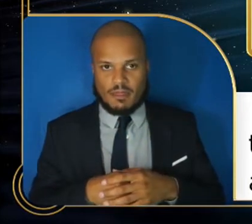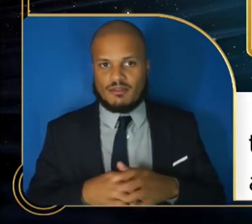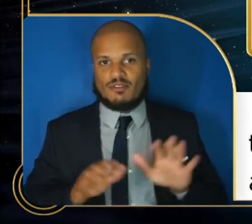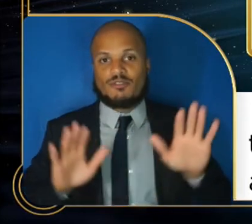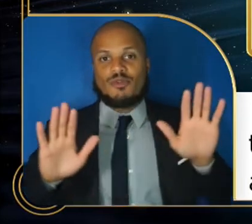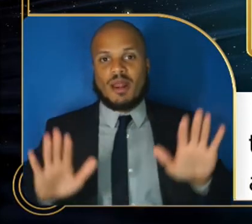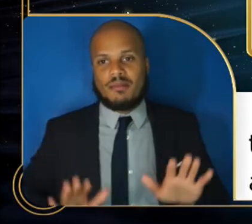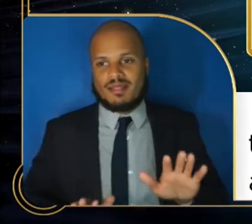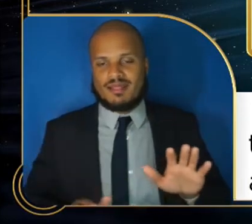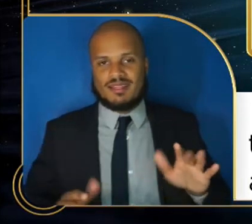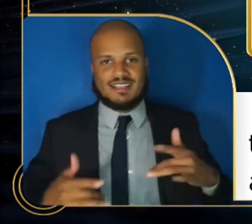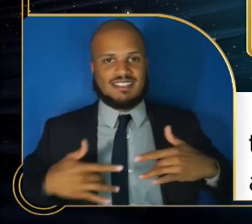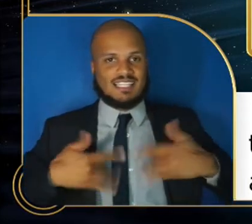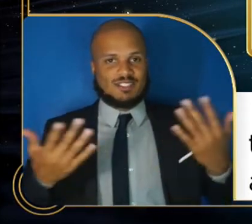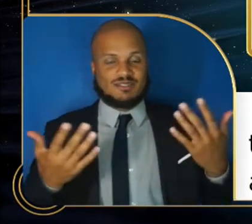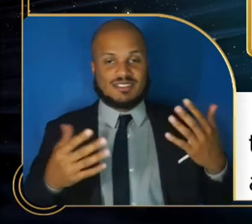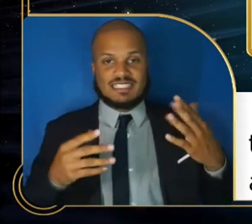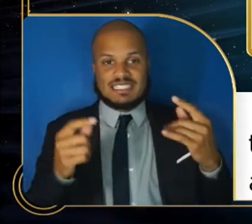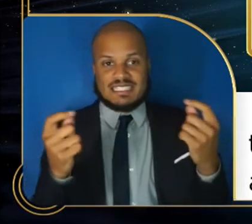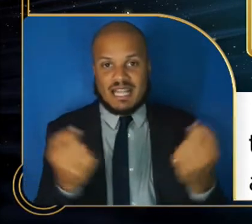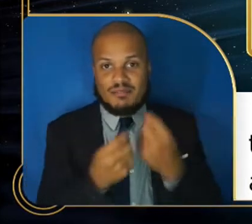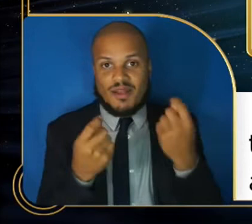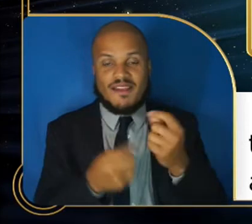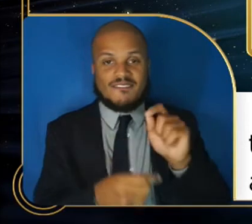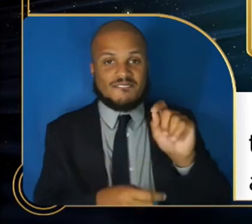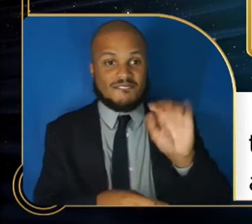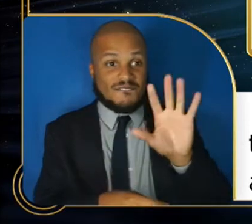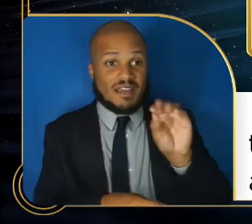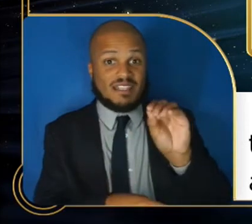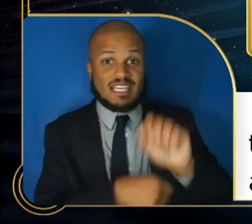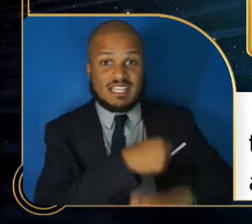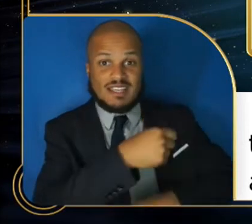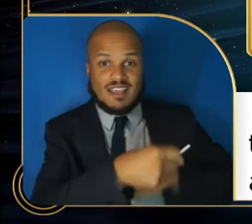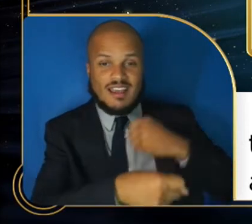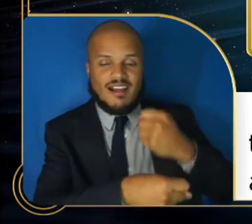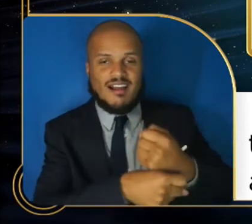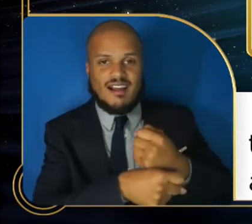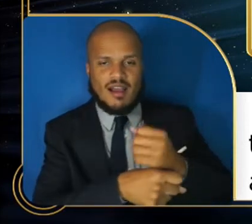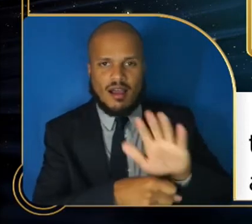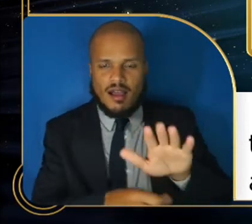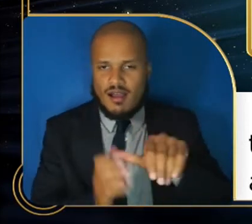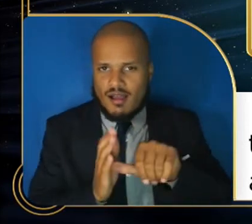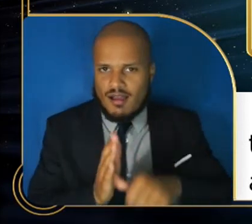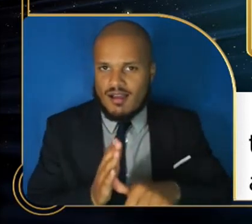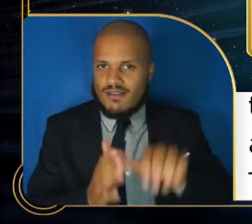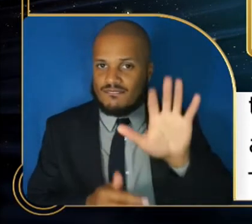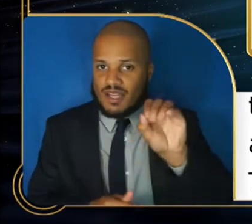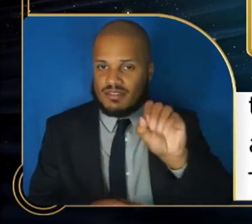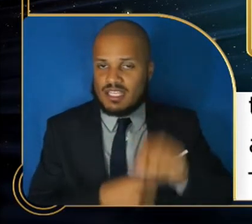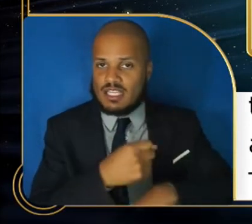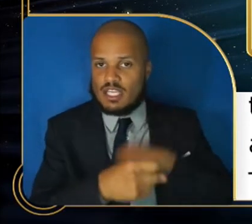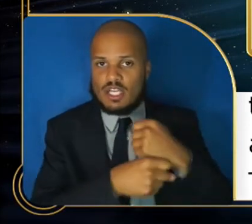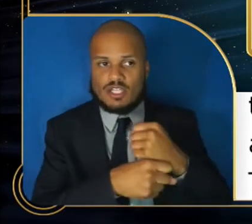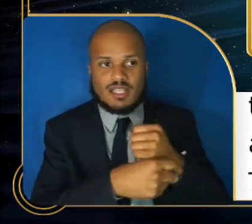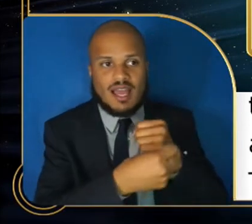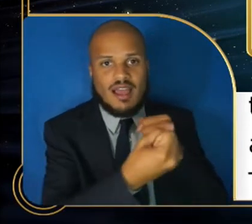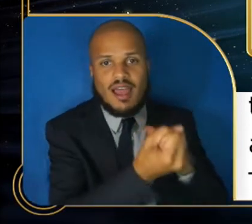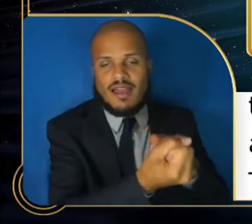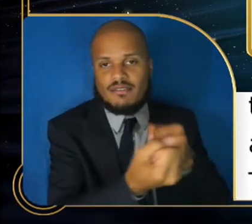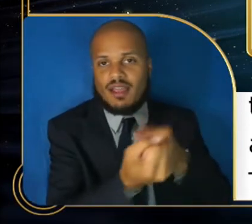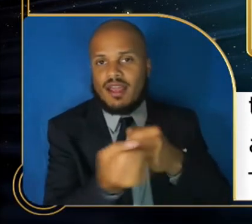is, celebrating 50 years. That's 50 years of advocating for inclusion